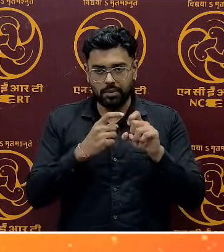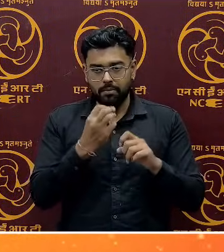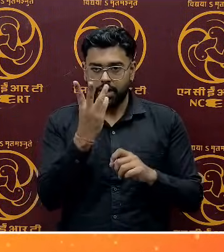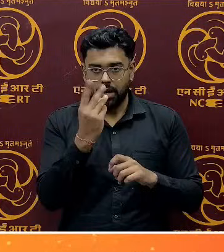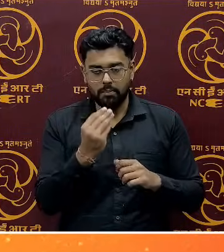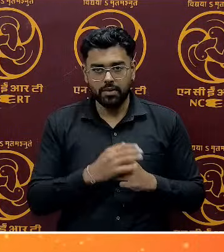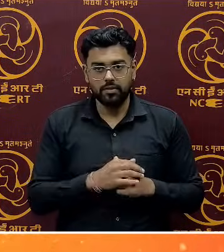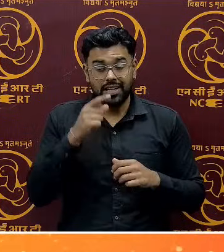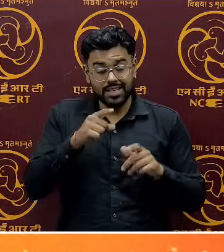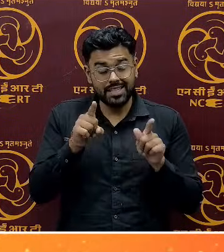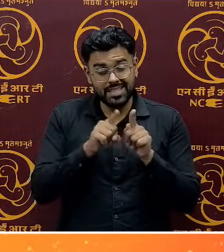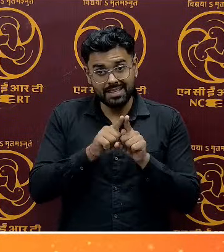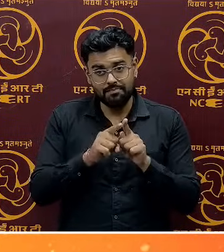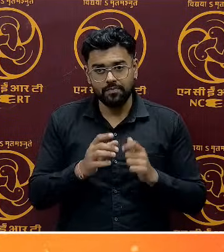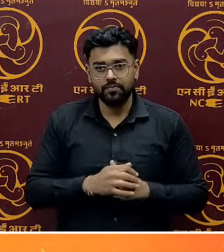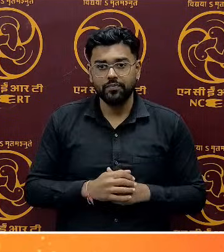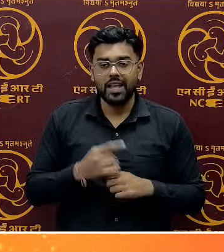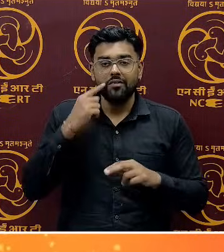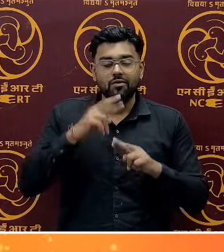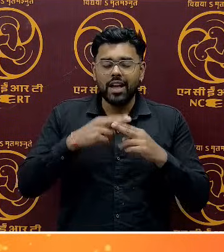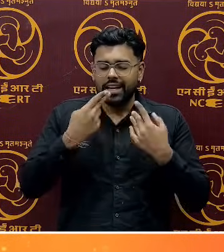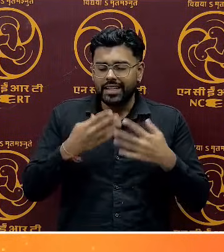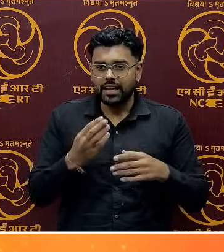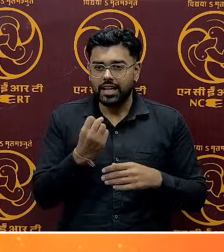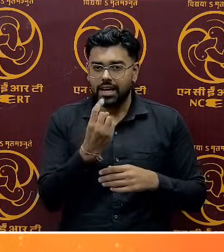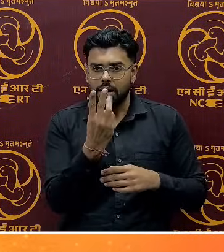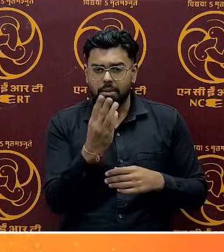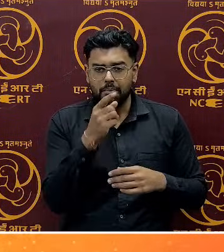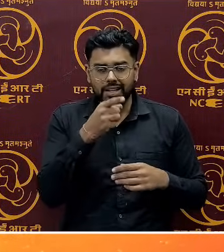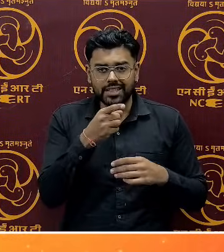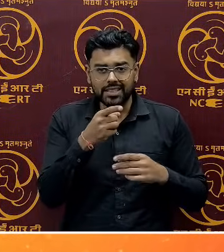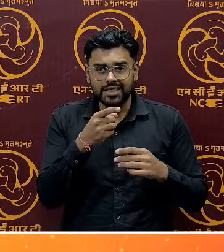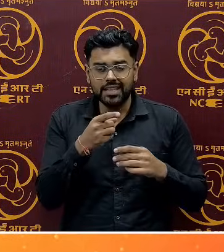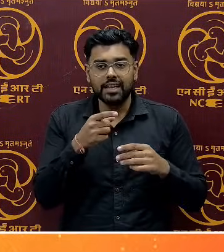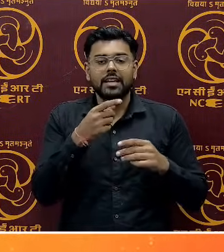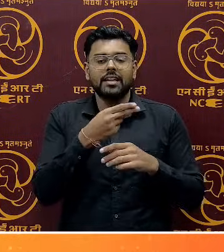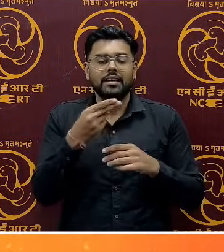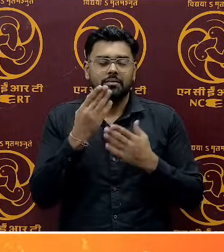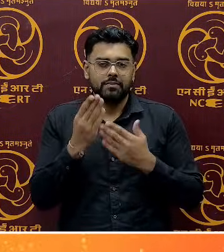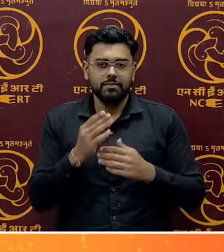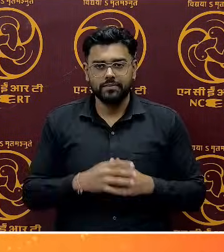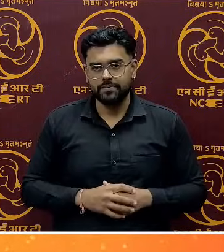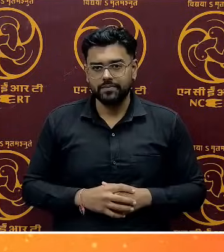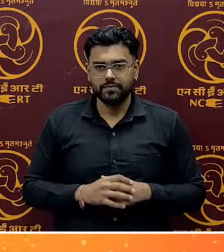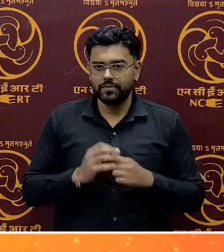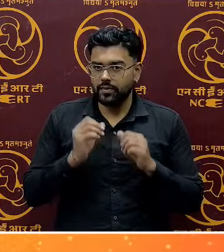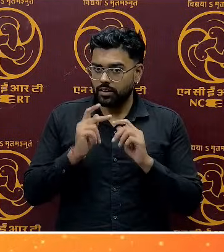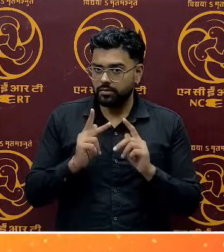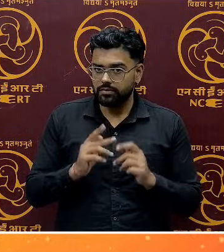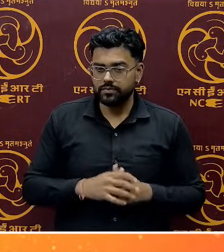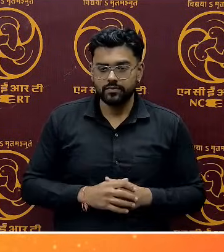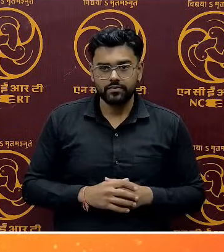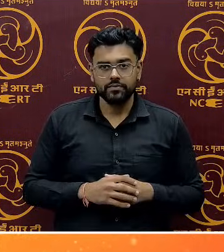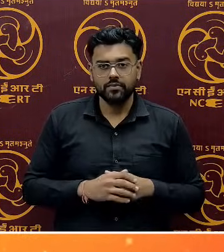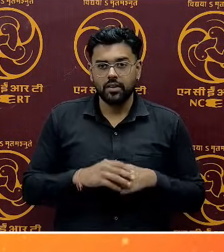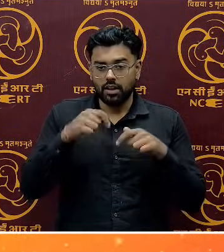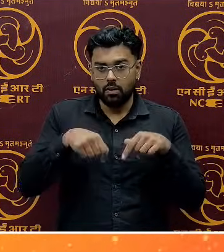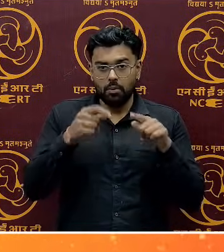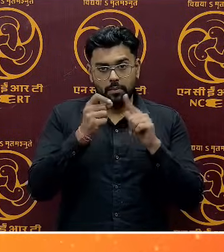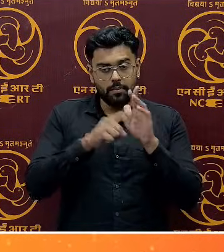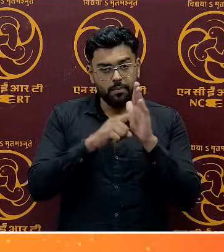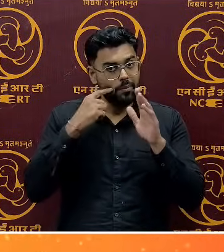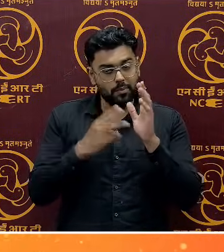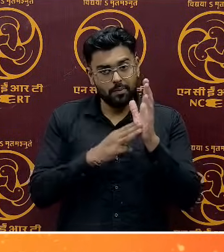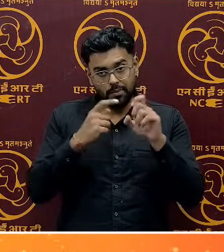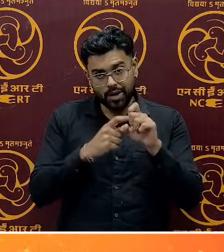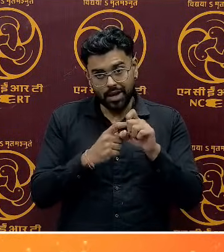a factorization of a number is called prime factorization. Okay. Okay? Now, prime numbers are the